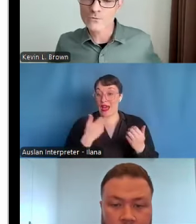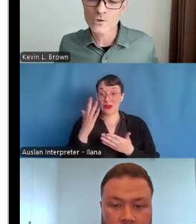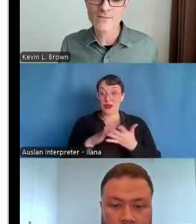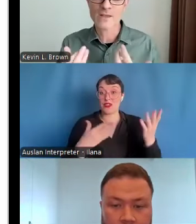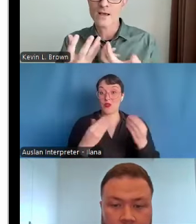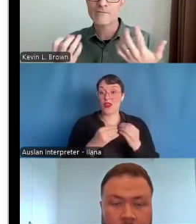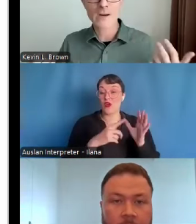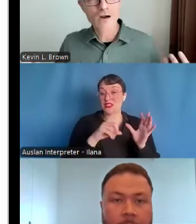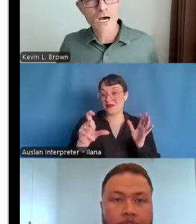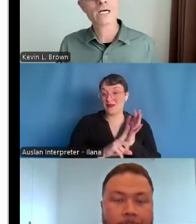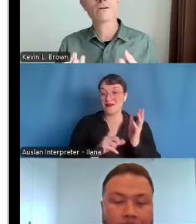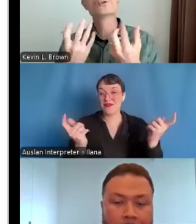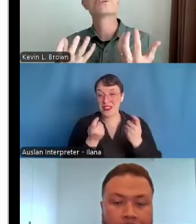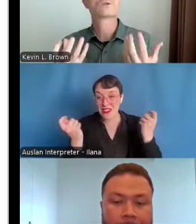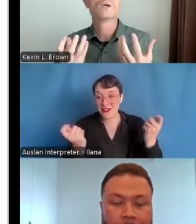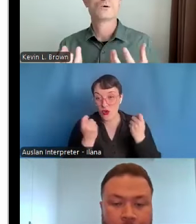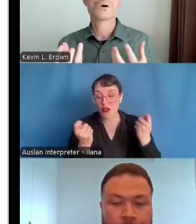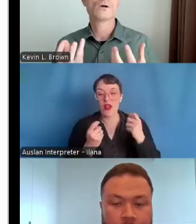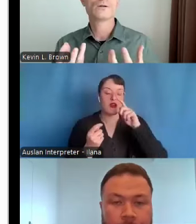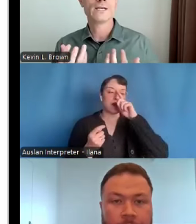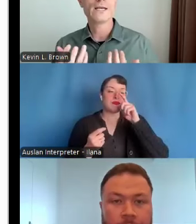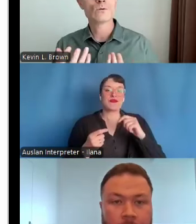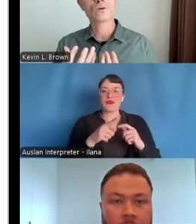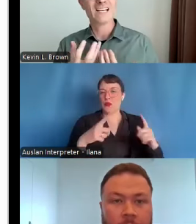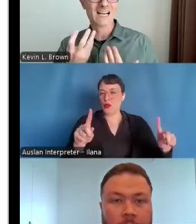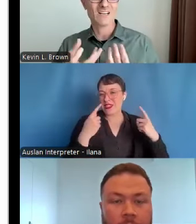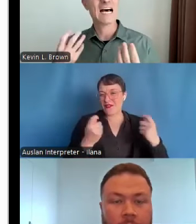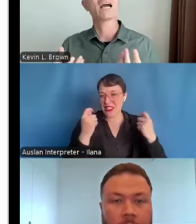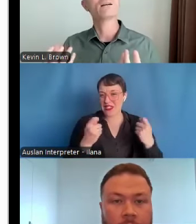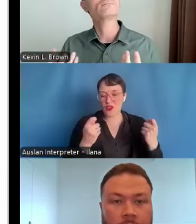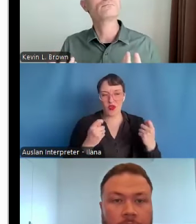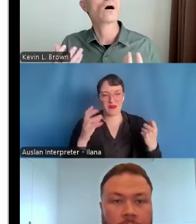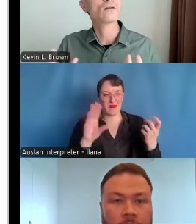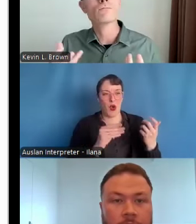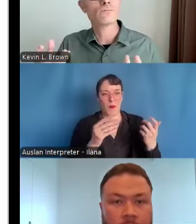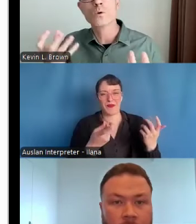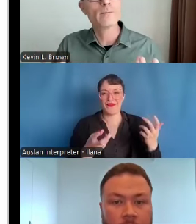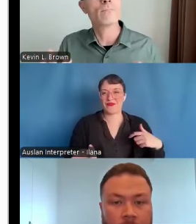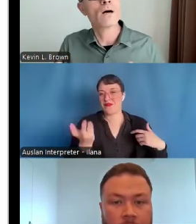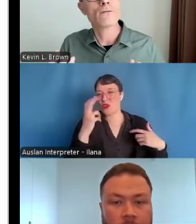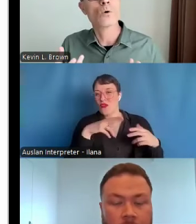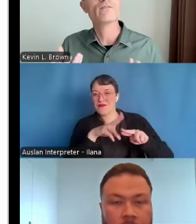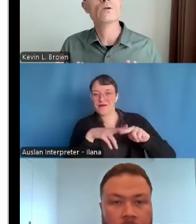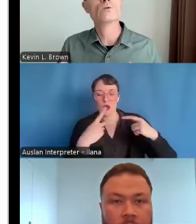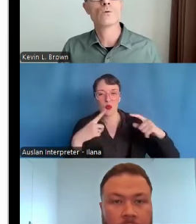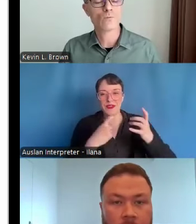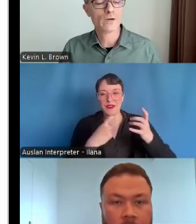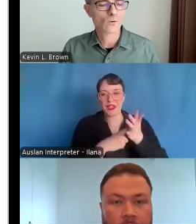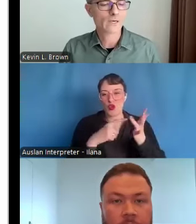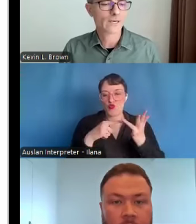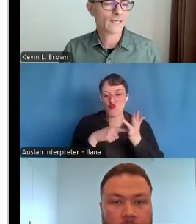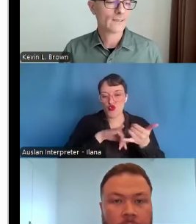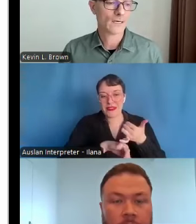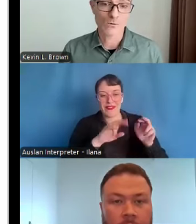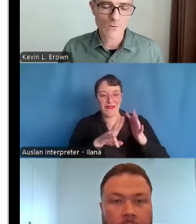really grew out of the kind of Americana and roots world. And it was really a kind of a dying art form and form of music when we